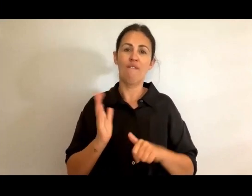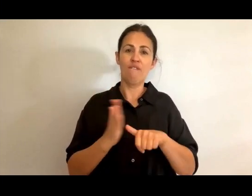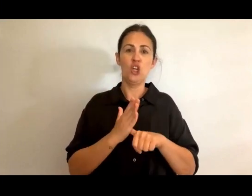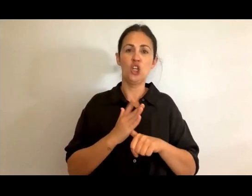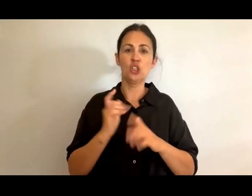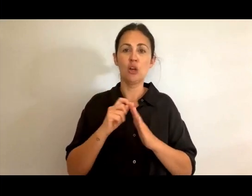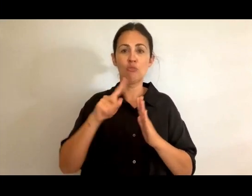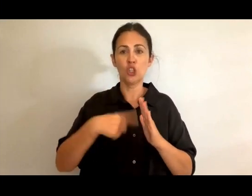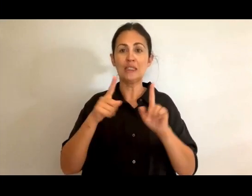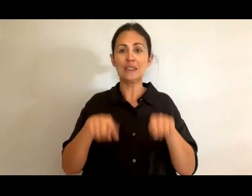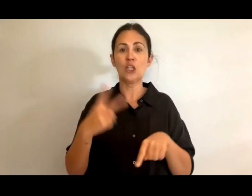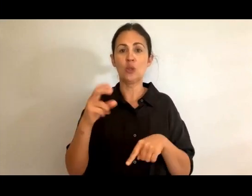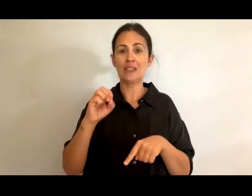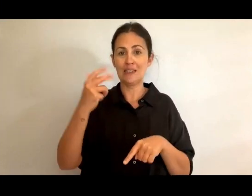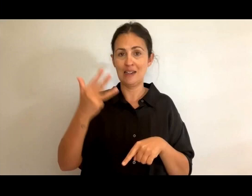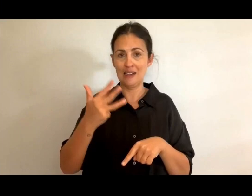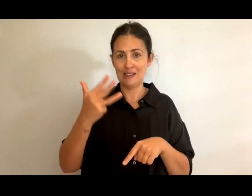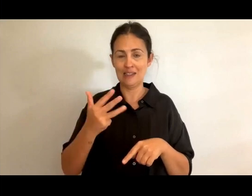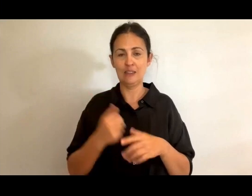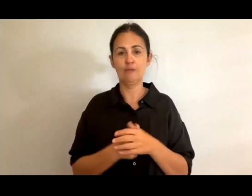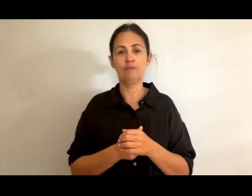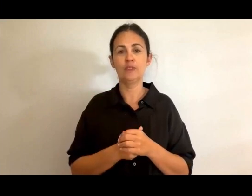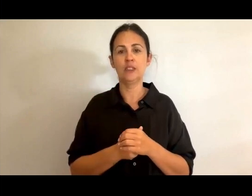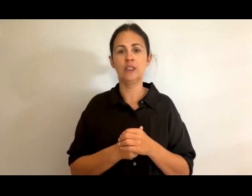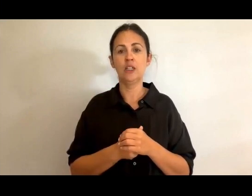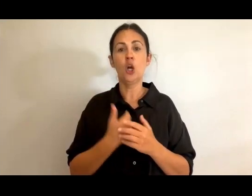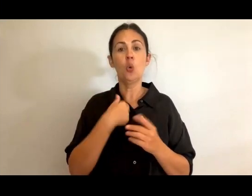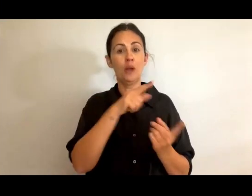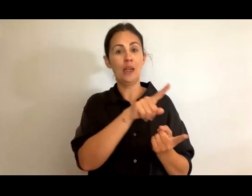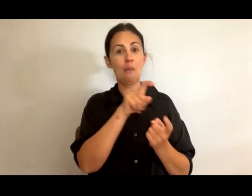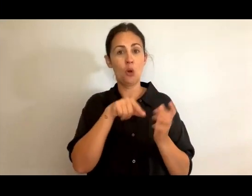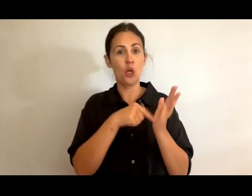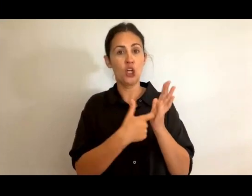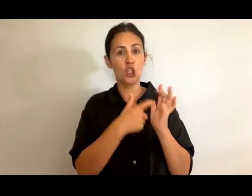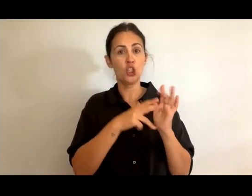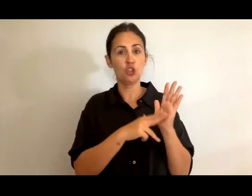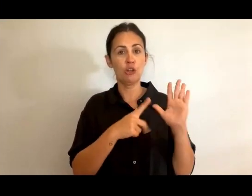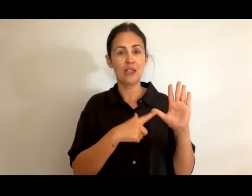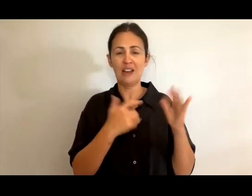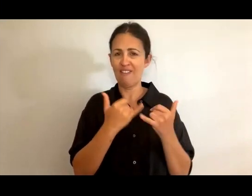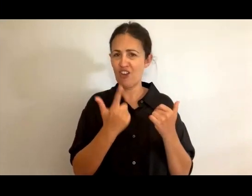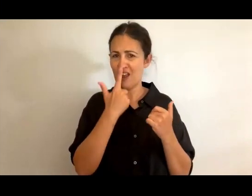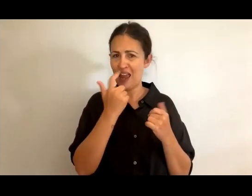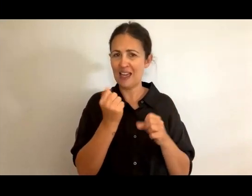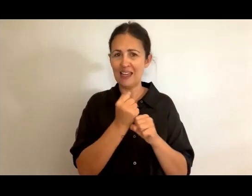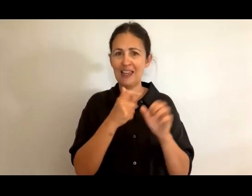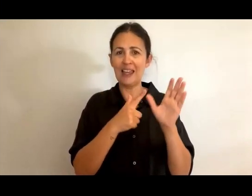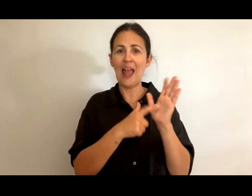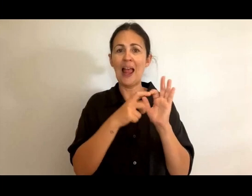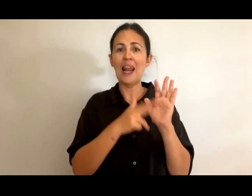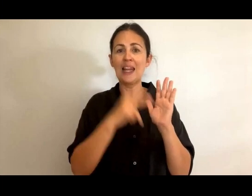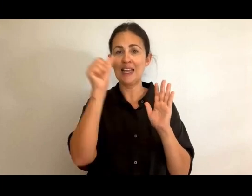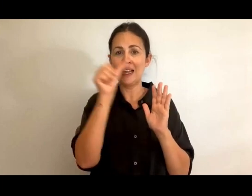was we employed Trina in the school. I'm very lucky that Galen engages Trina on many projects